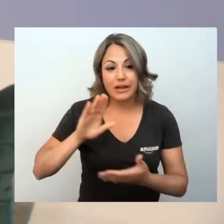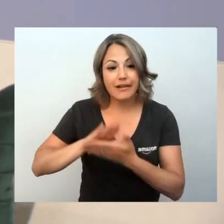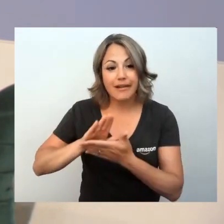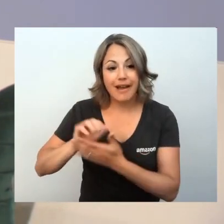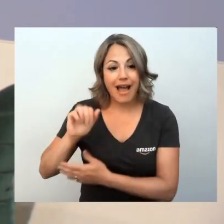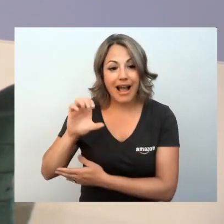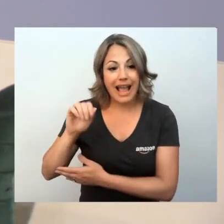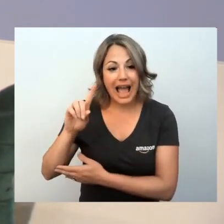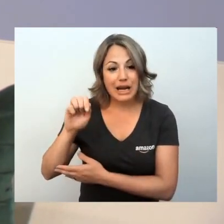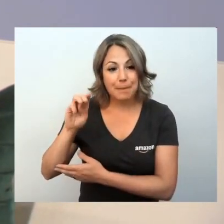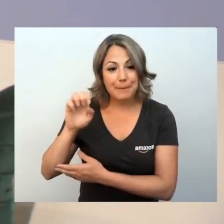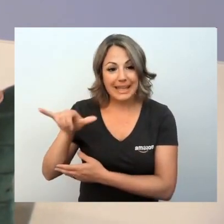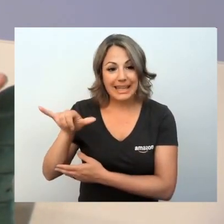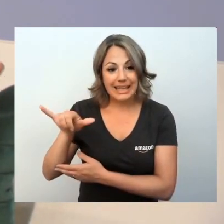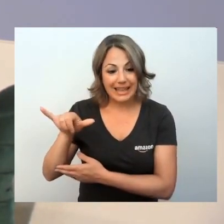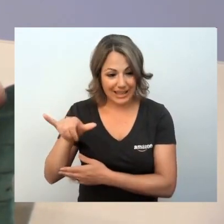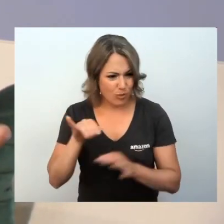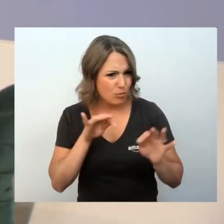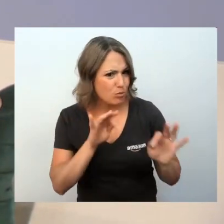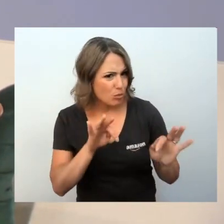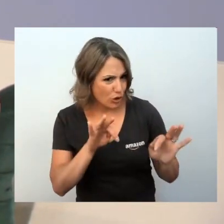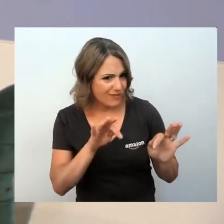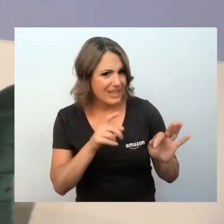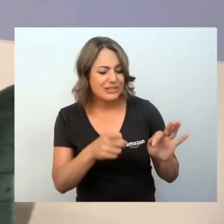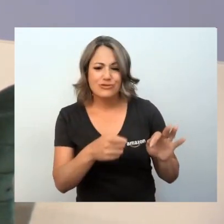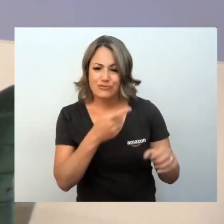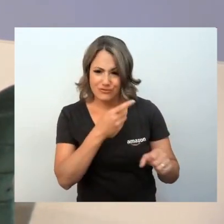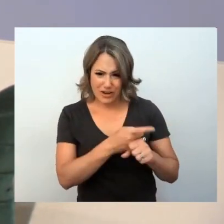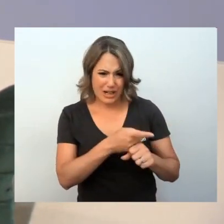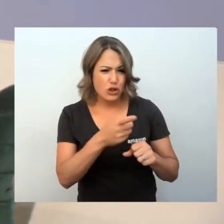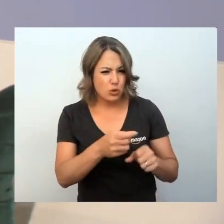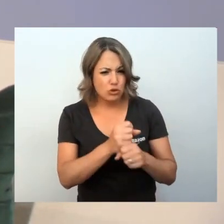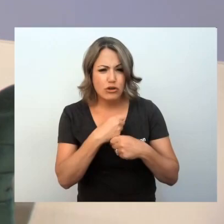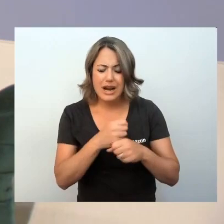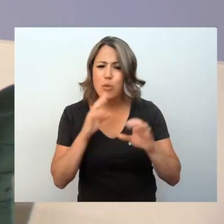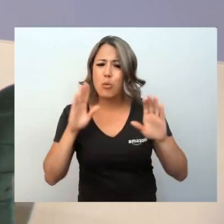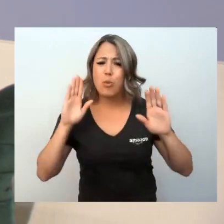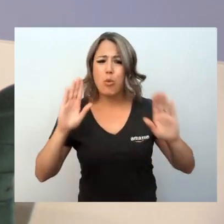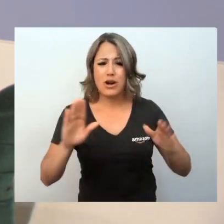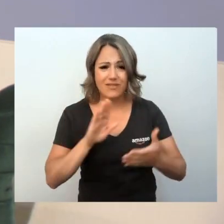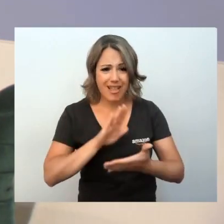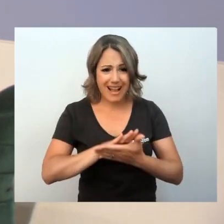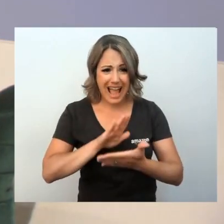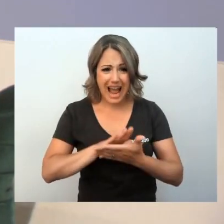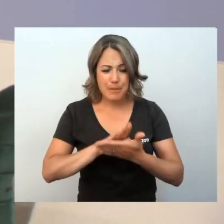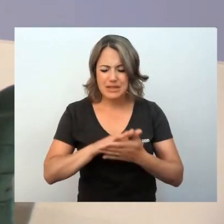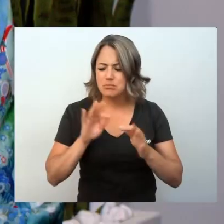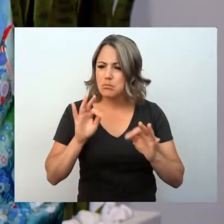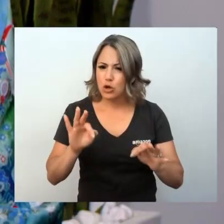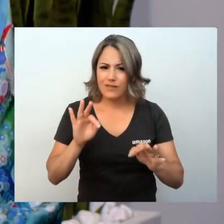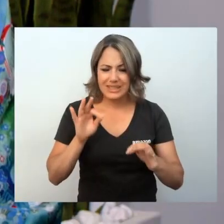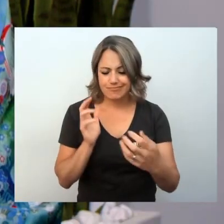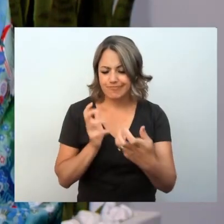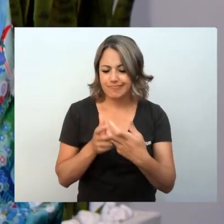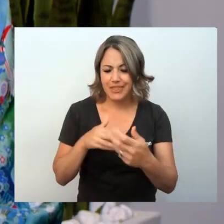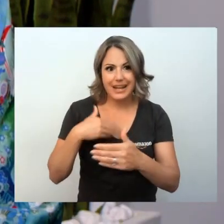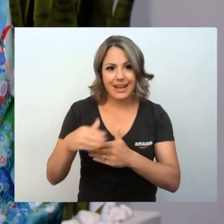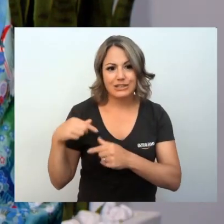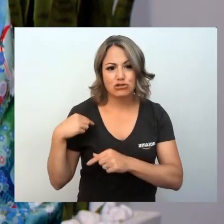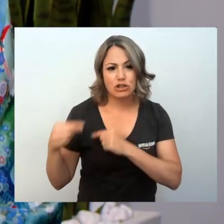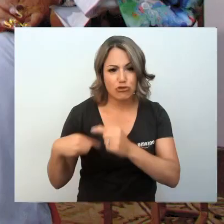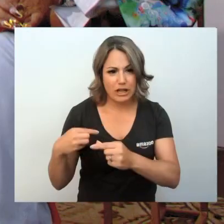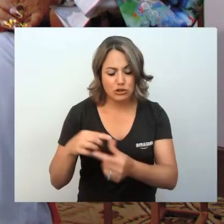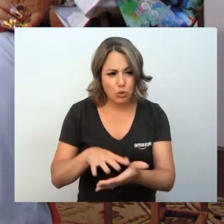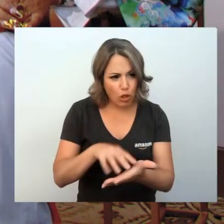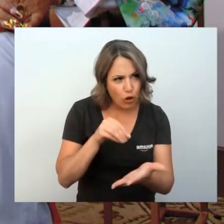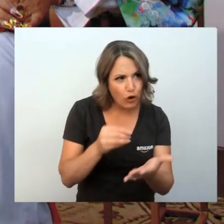segues perfectly. You know, you created such an incredible academy that's perfect for the next generation to be able to learn